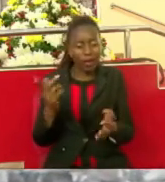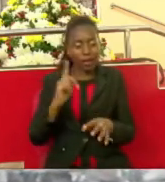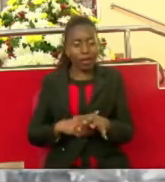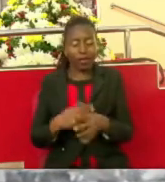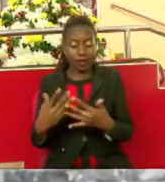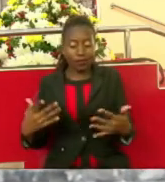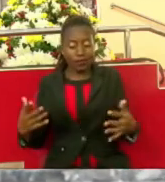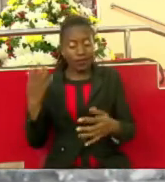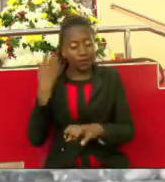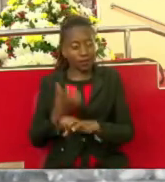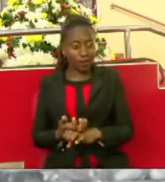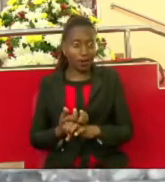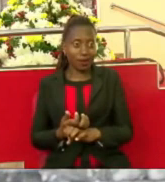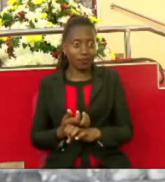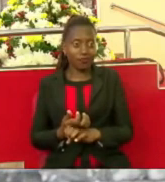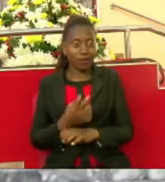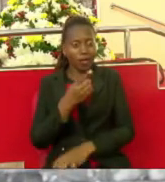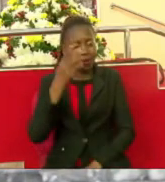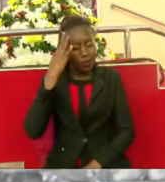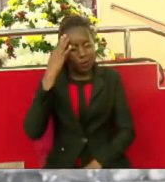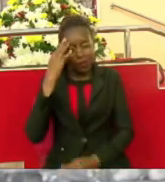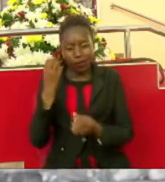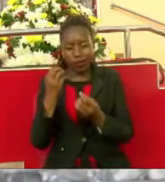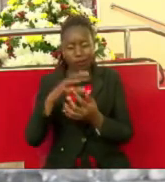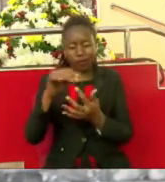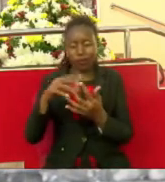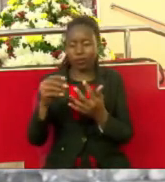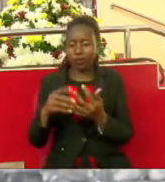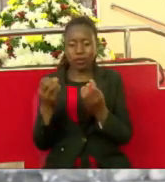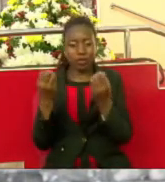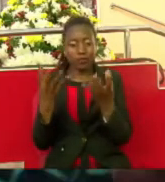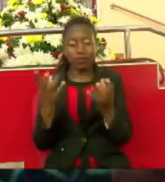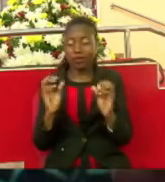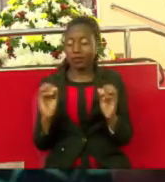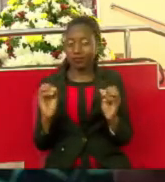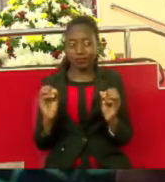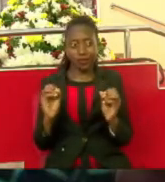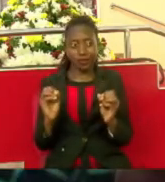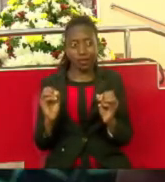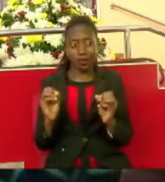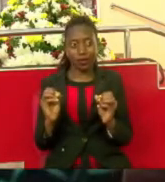Do you know you don't have many choices? A man must have personal relationship with his God.